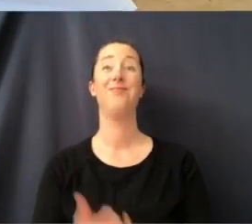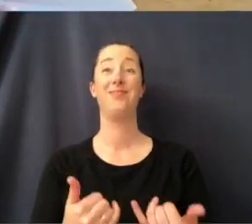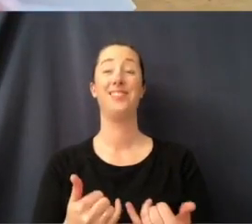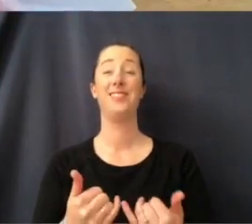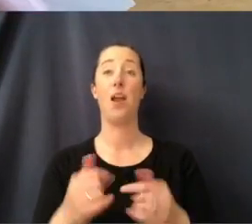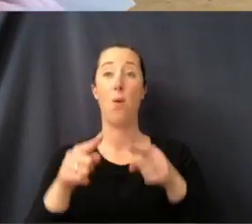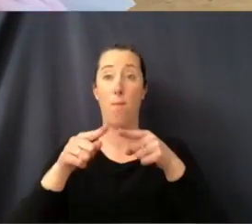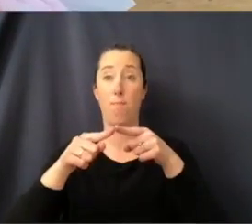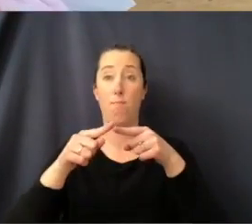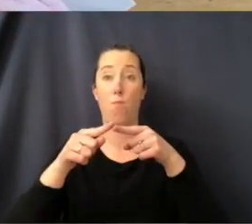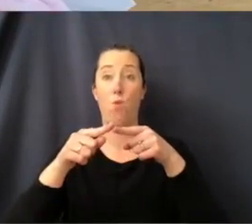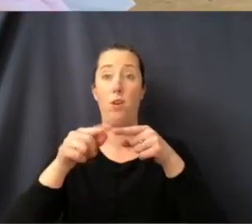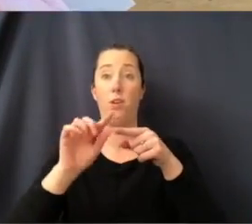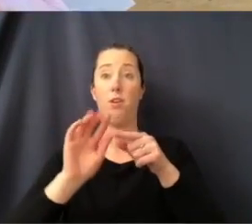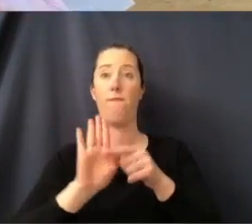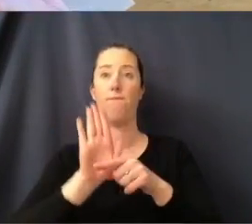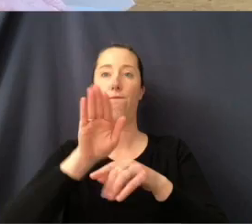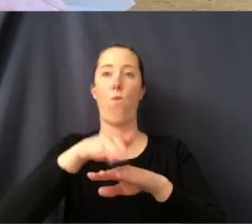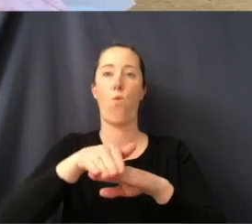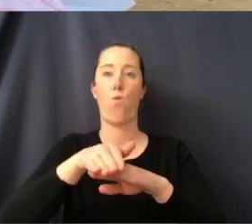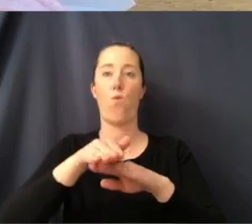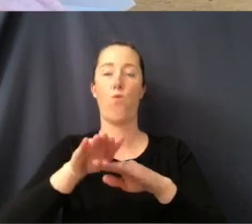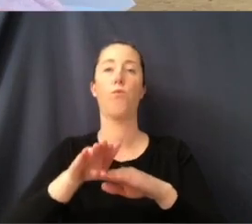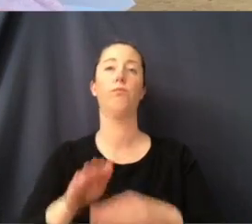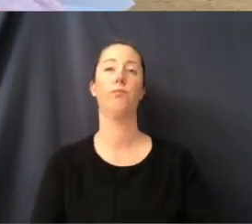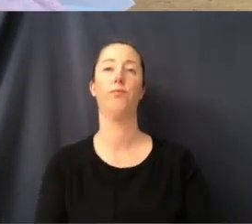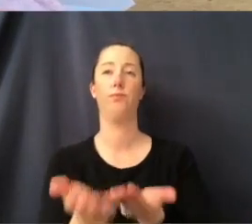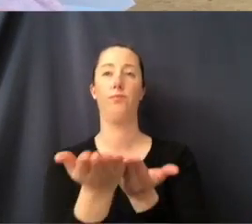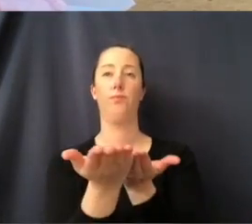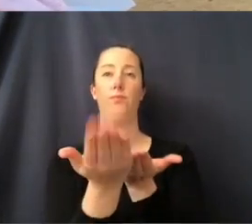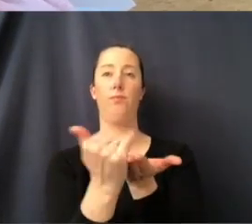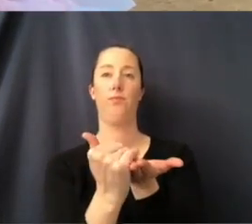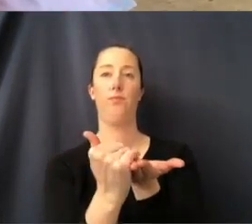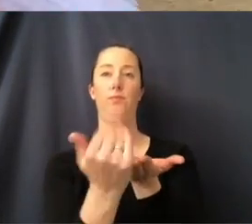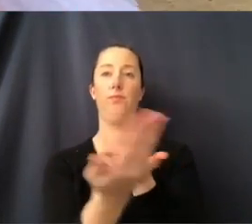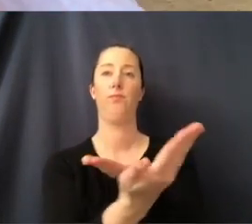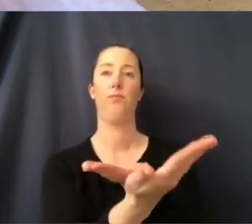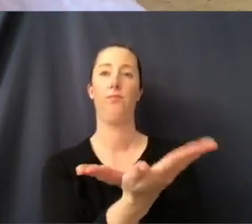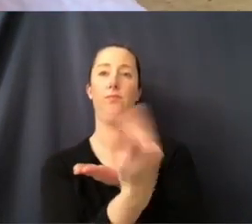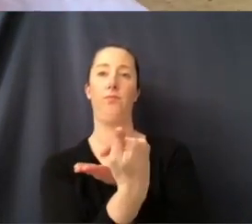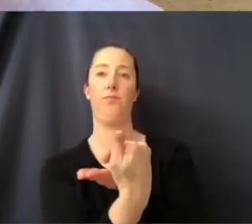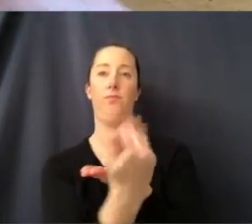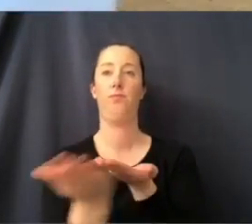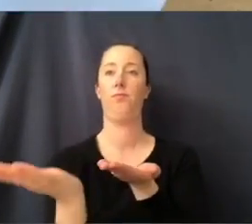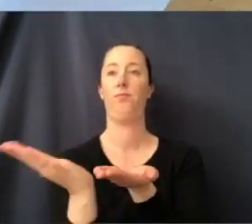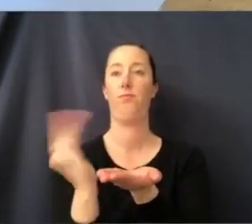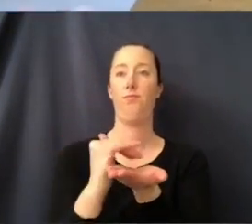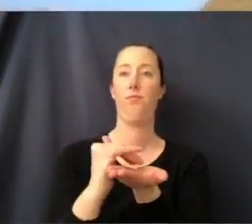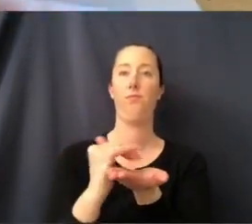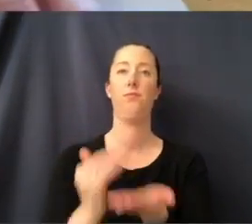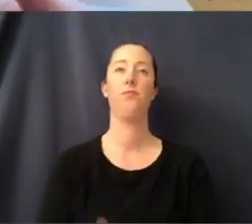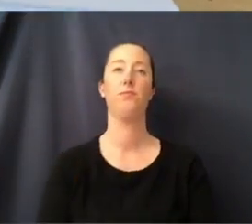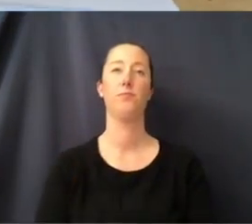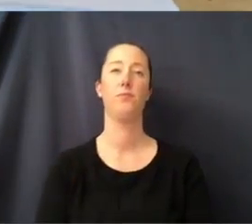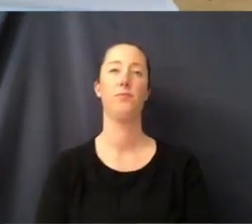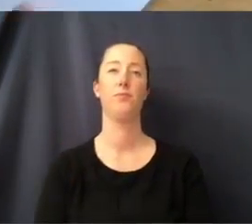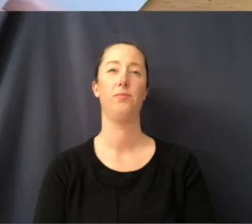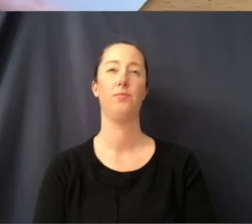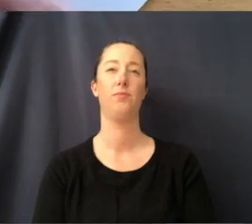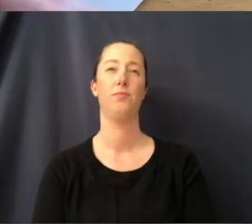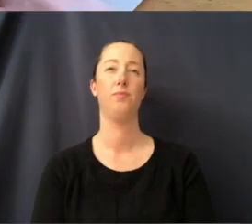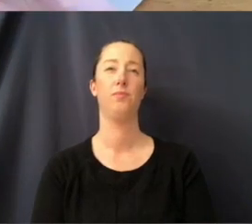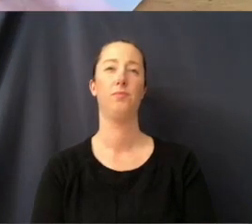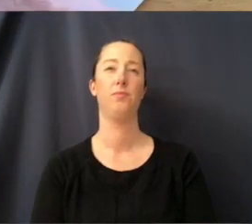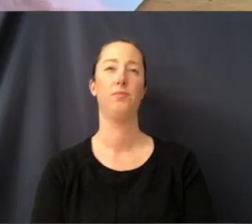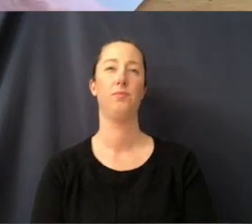Then I take the points, and I fold them into the middle of the square. And the middle of the square is going to be shown